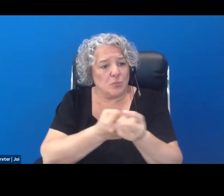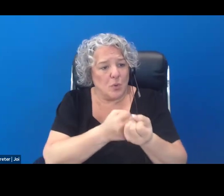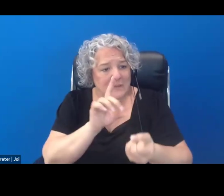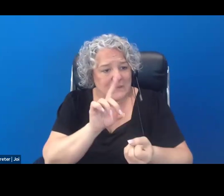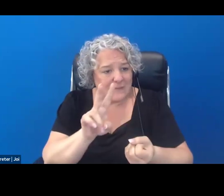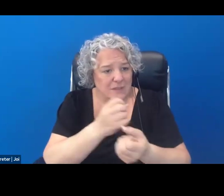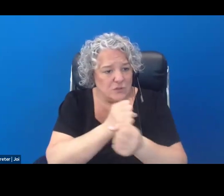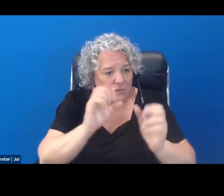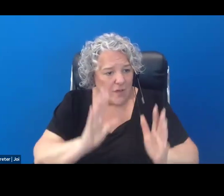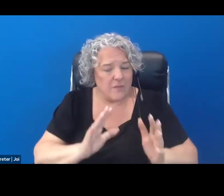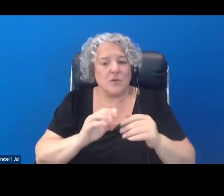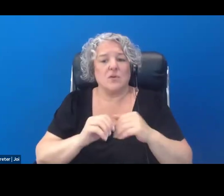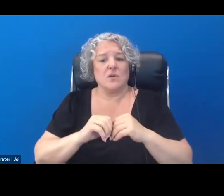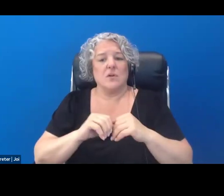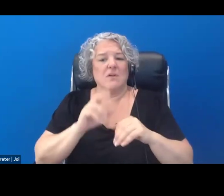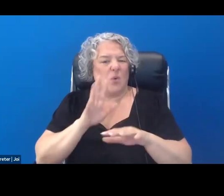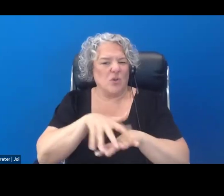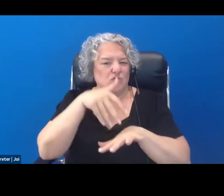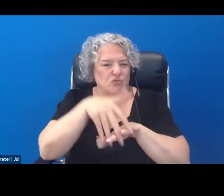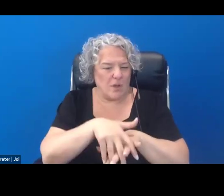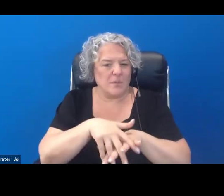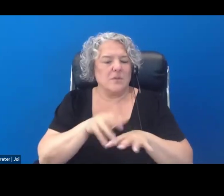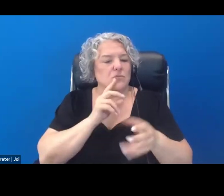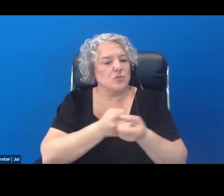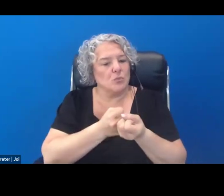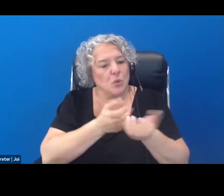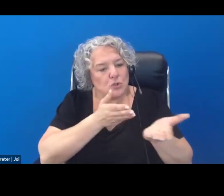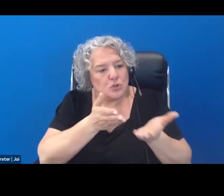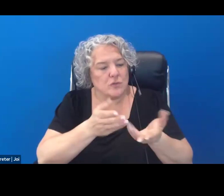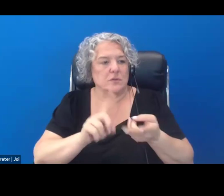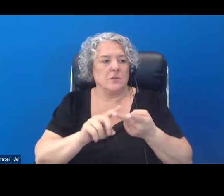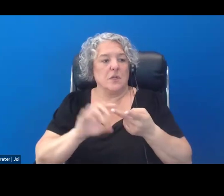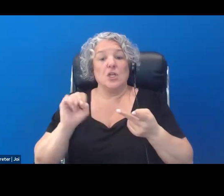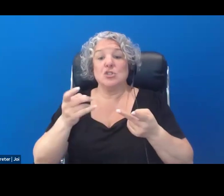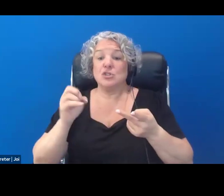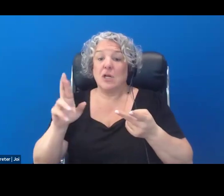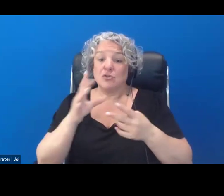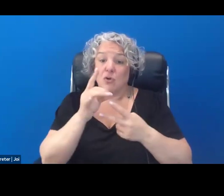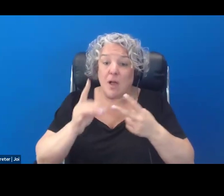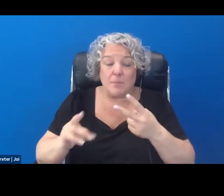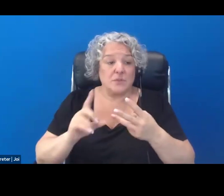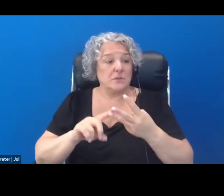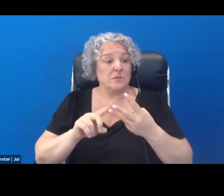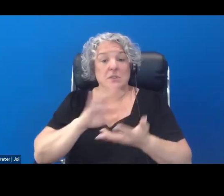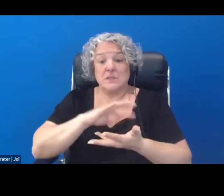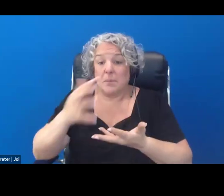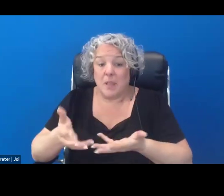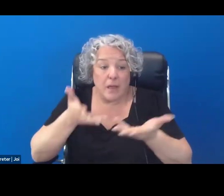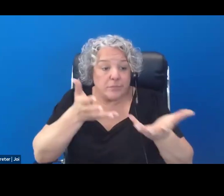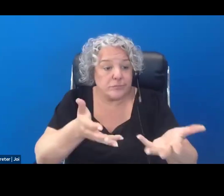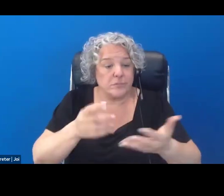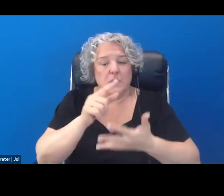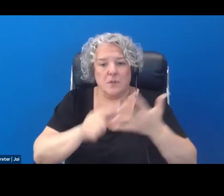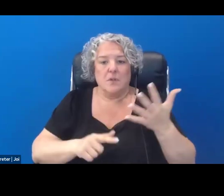violence survivors by providing supportive services, shelter options, and supplies to reduce